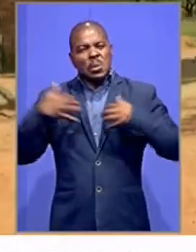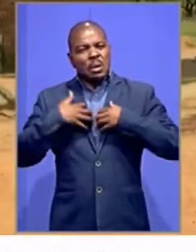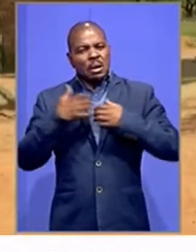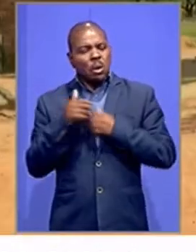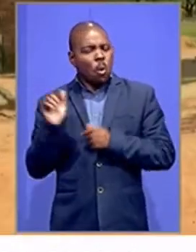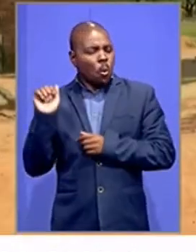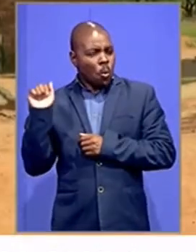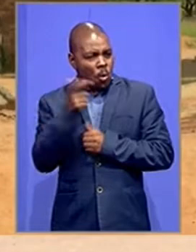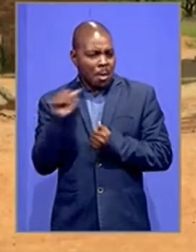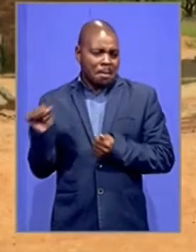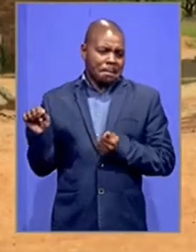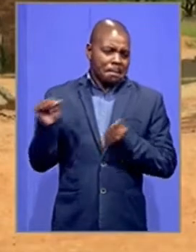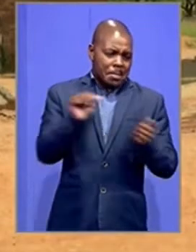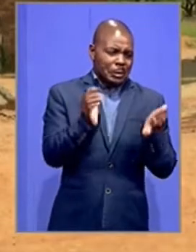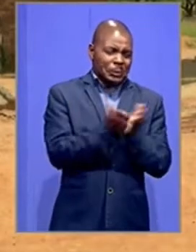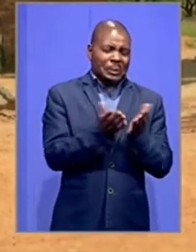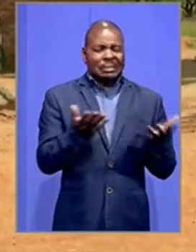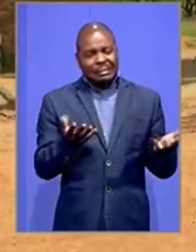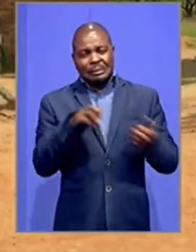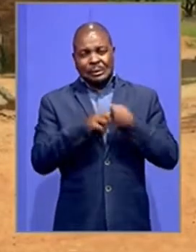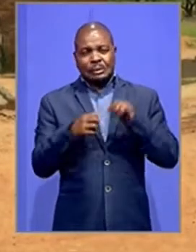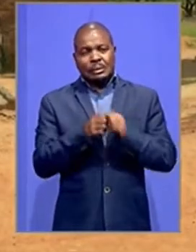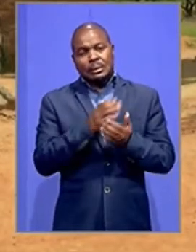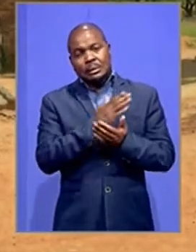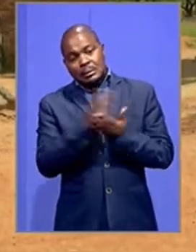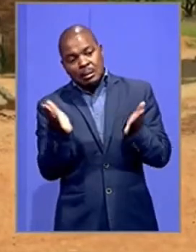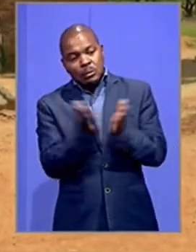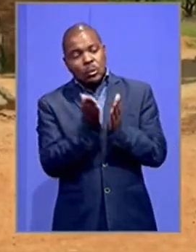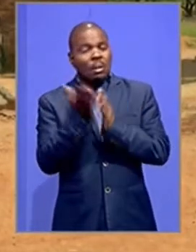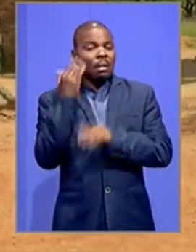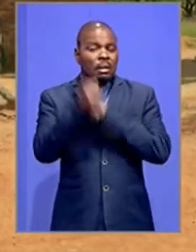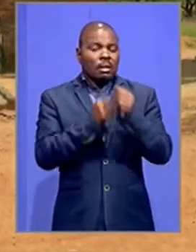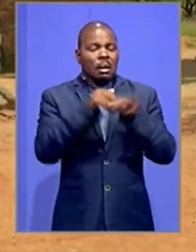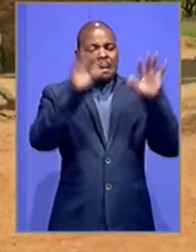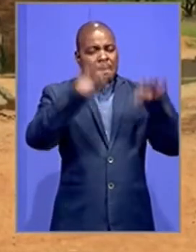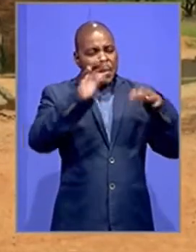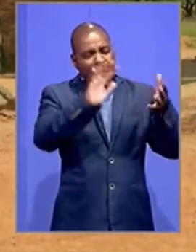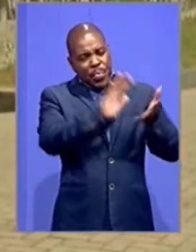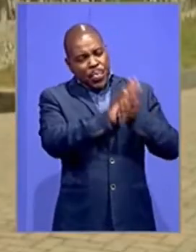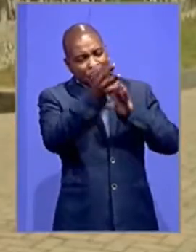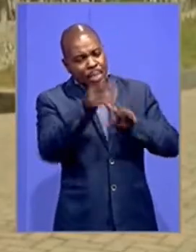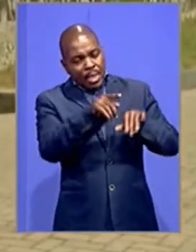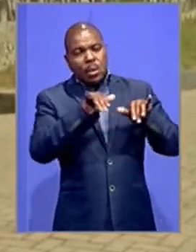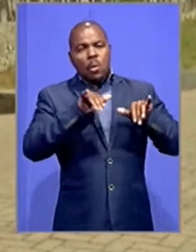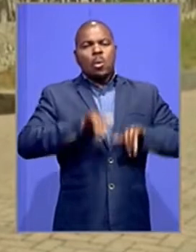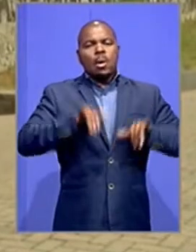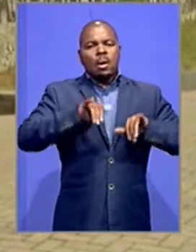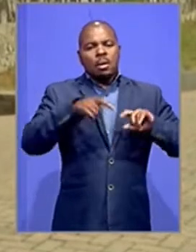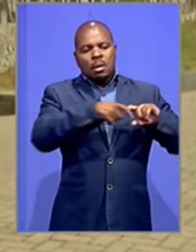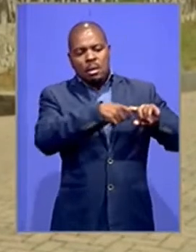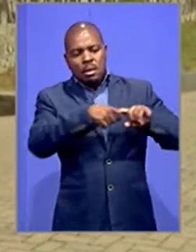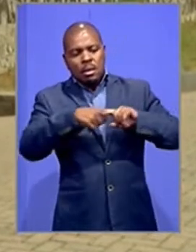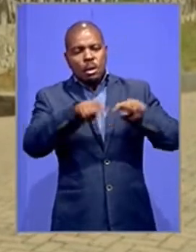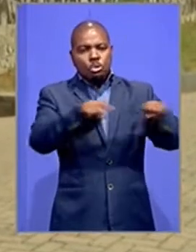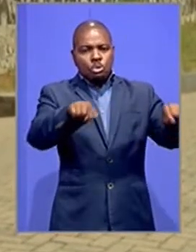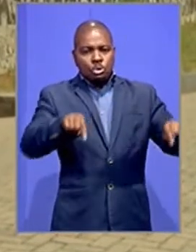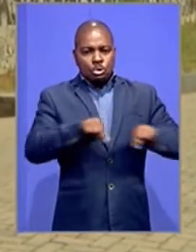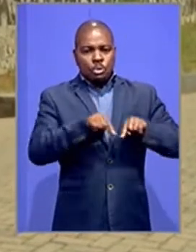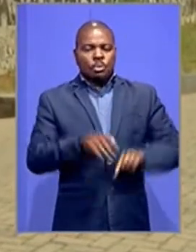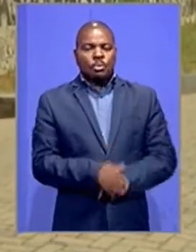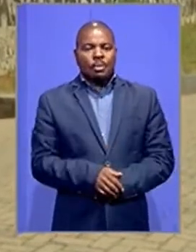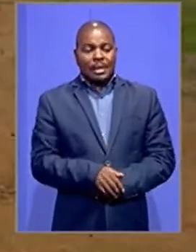kwa dikolong beke eno. Dikolo dingwe di sentswe ke dipula ngogola mme di santse di letile diphaposi tse di tetang.